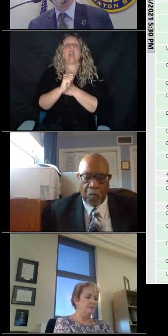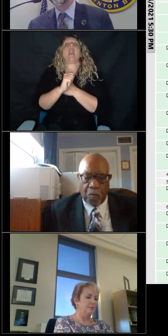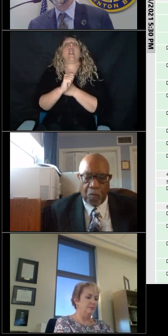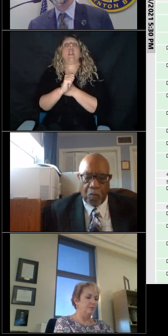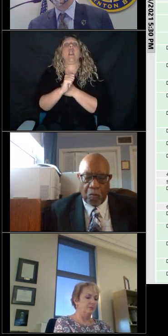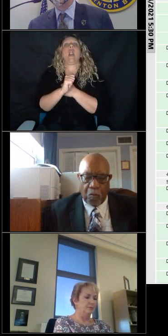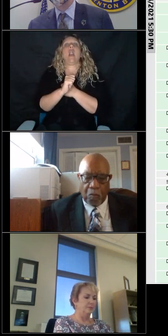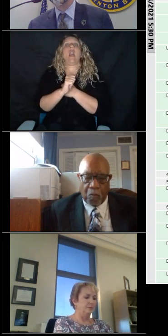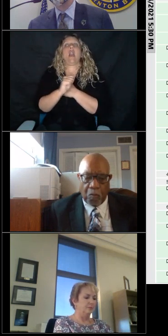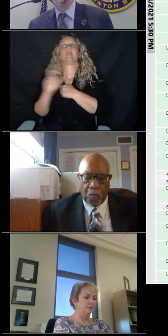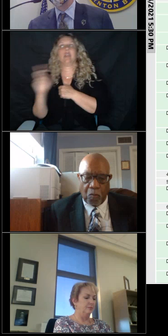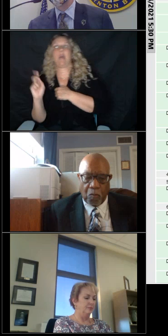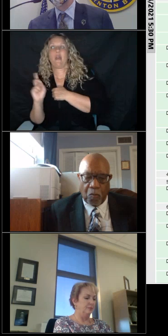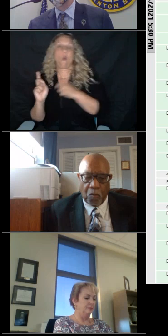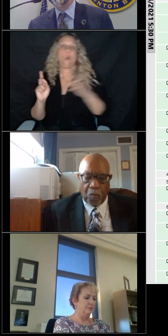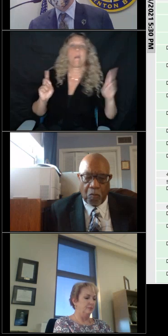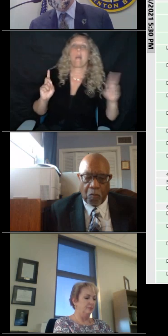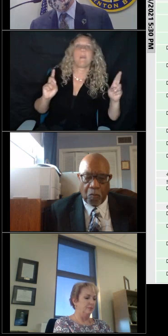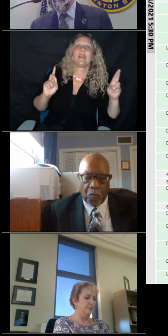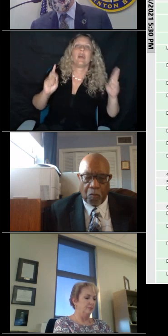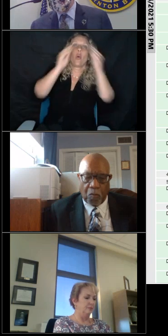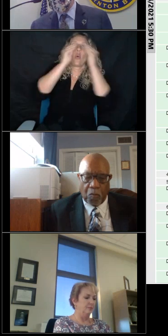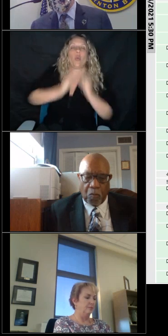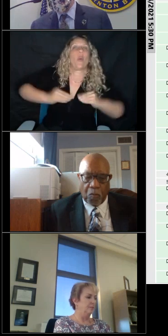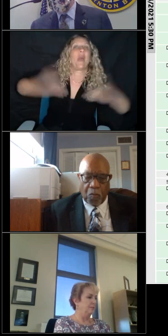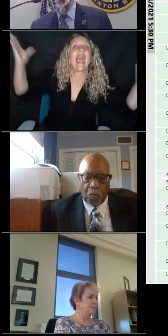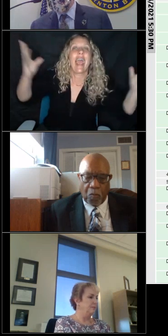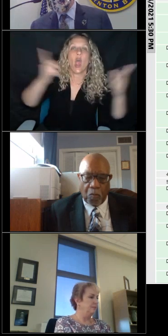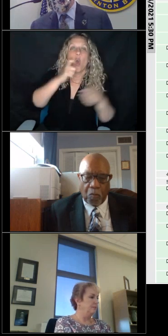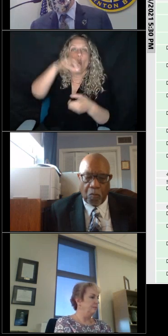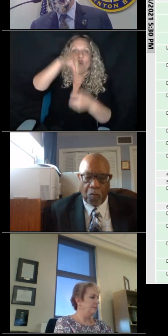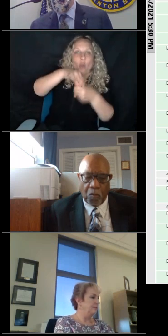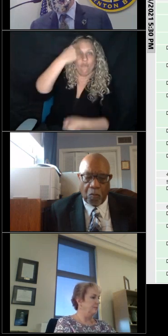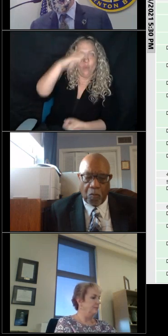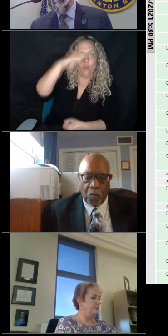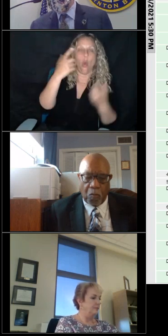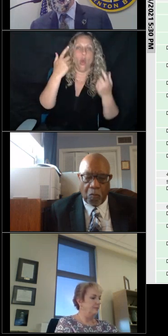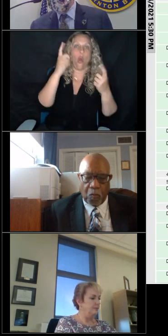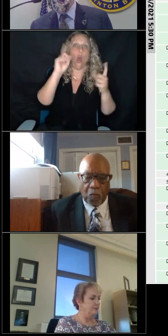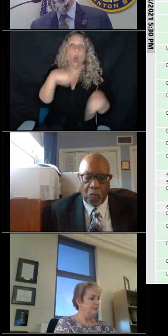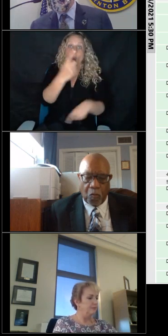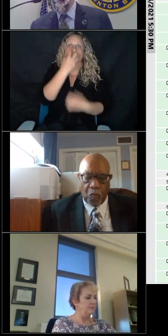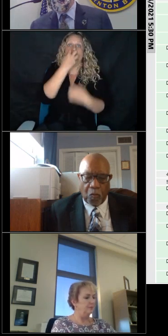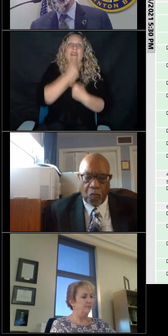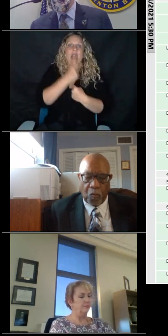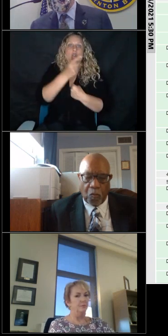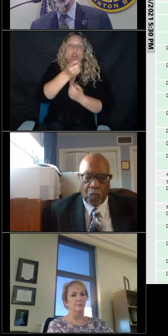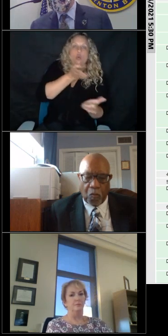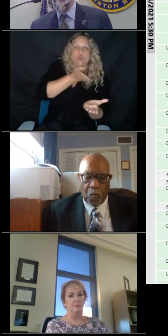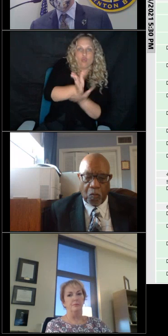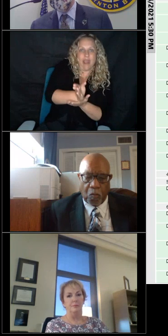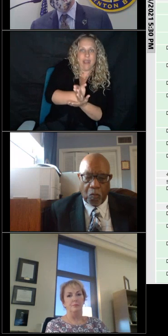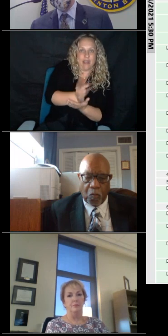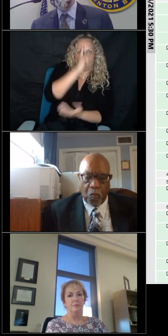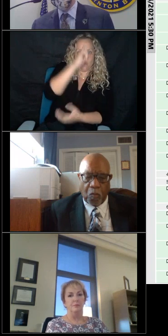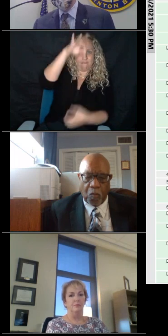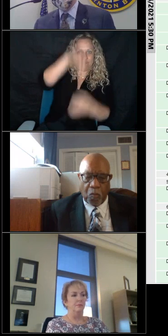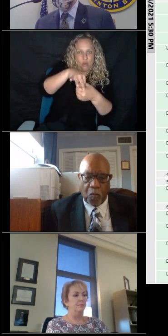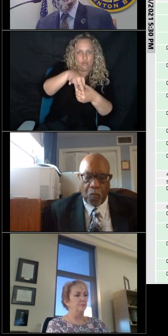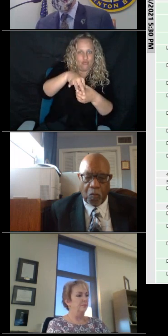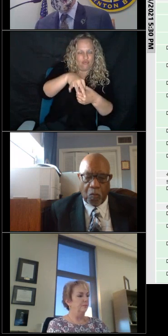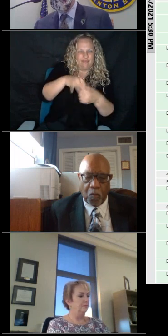nonpartisan event. We don't care about who you're voting for. We just care that you have the right to vote. And